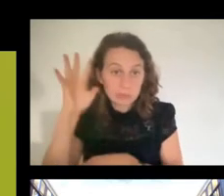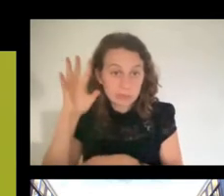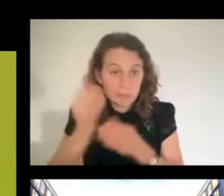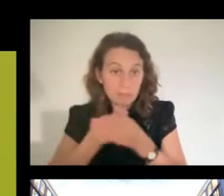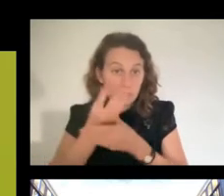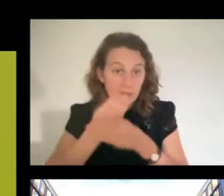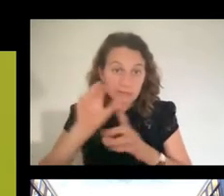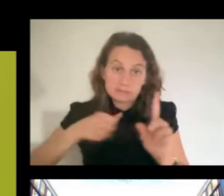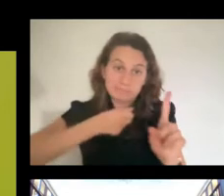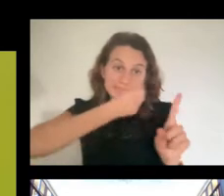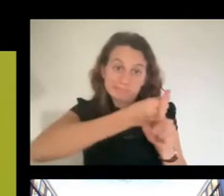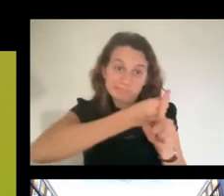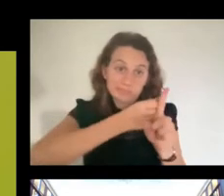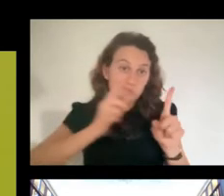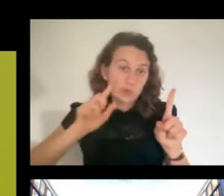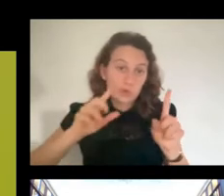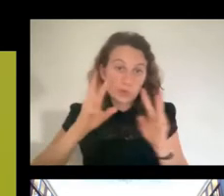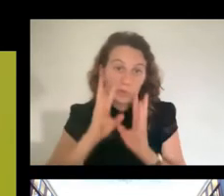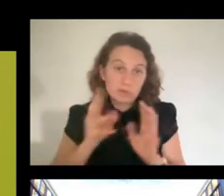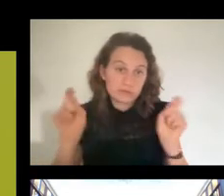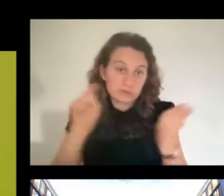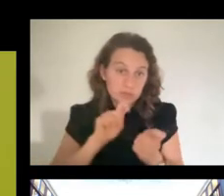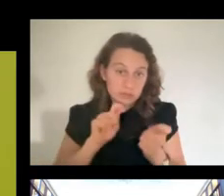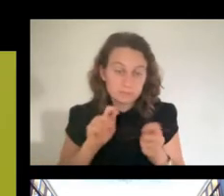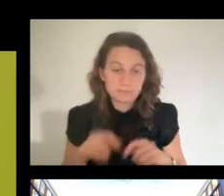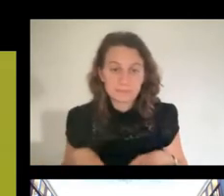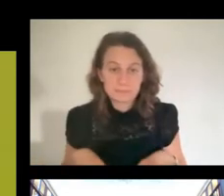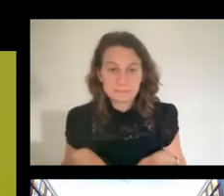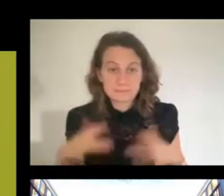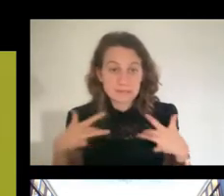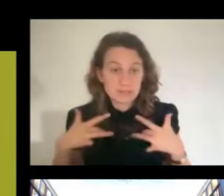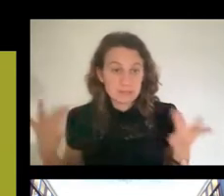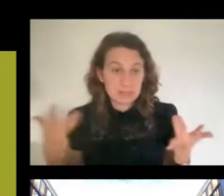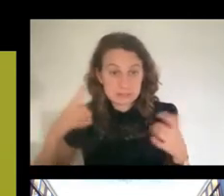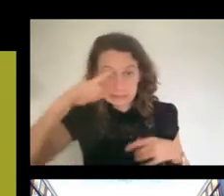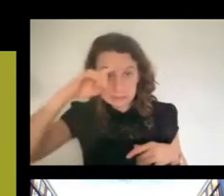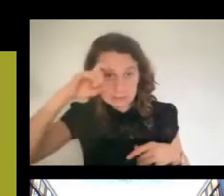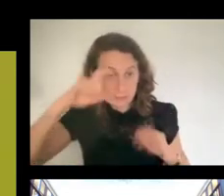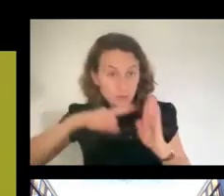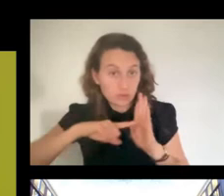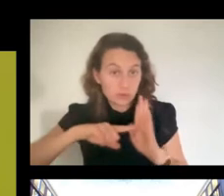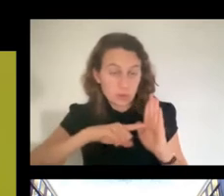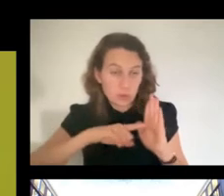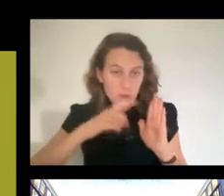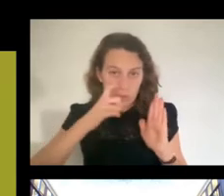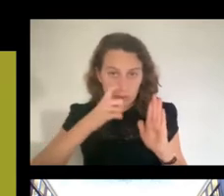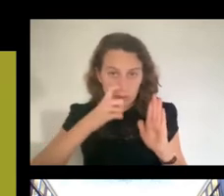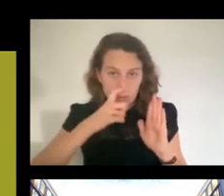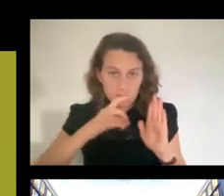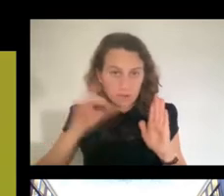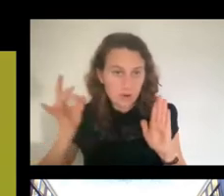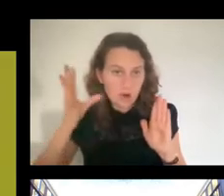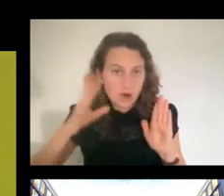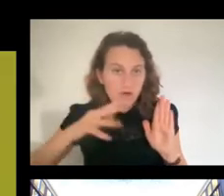climate change. And, you know, even the events of this summer show how, you know, with the terrible flooding